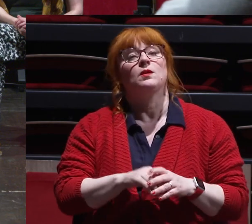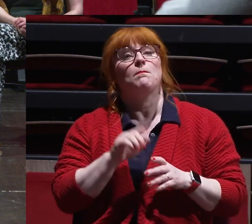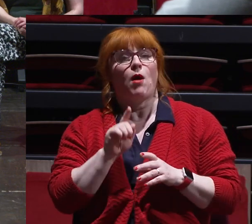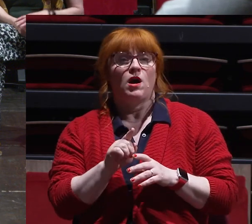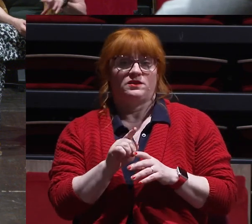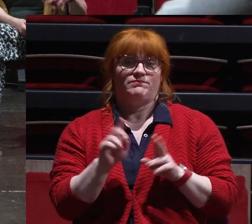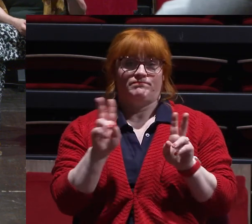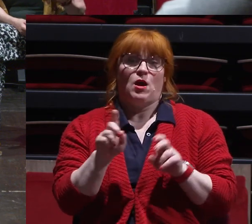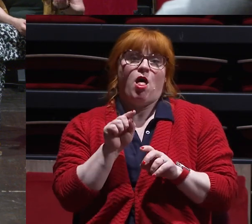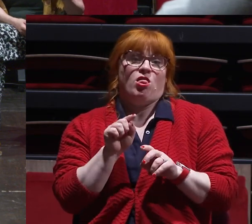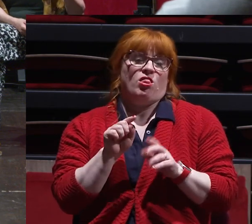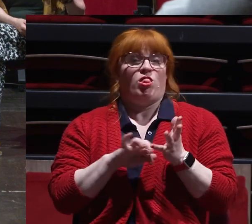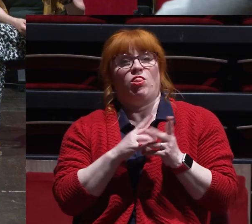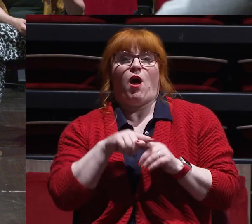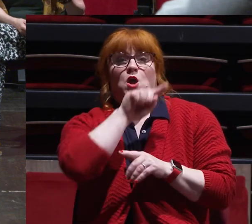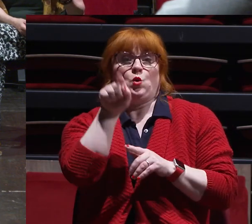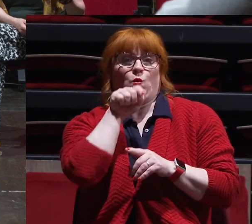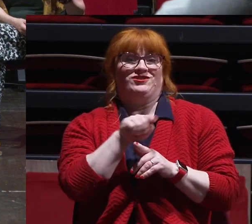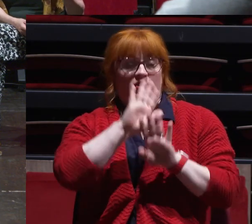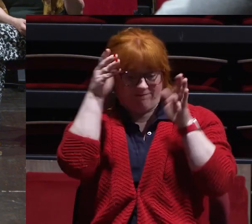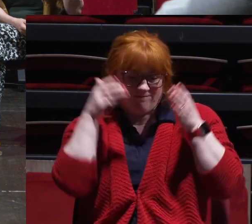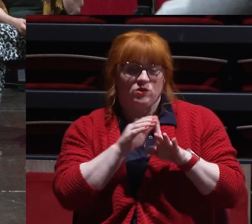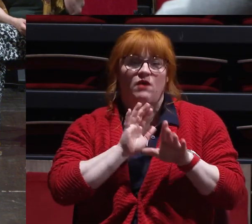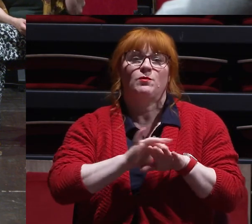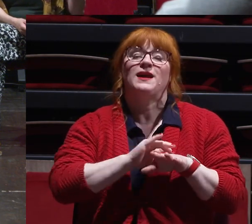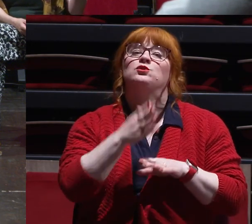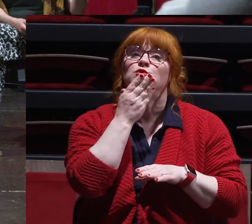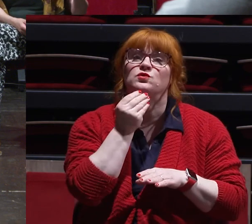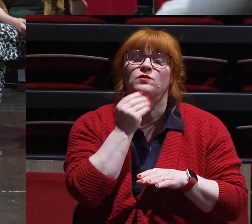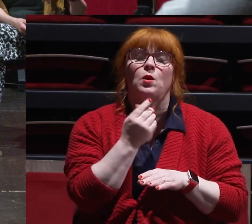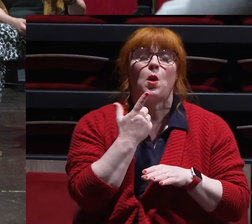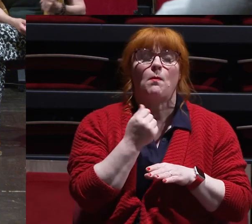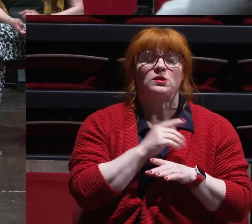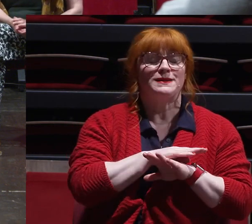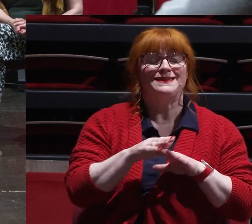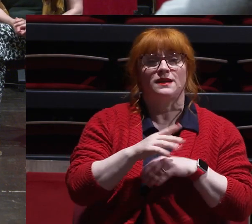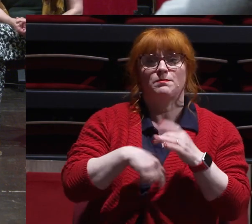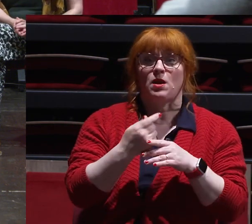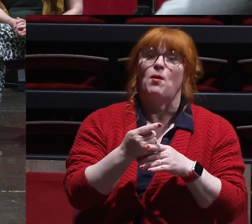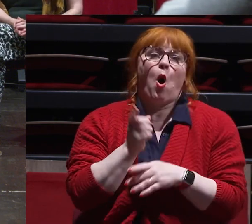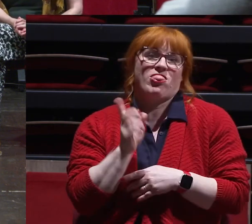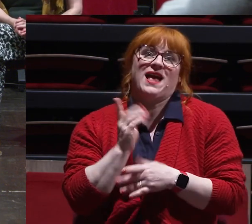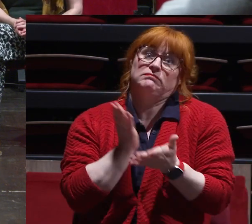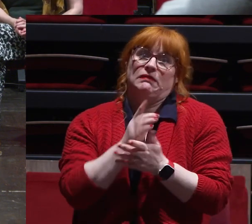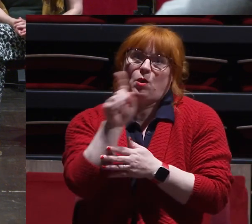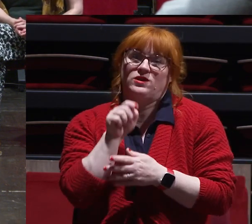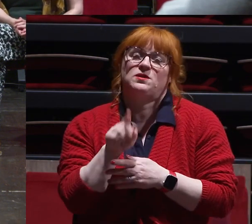But I think a question is useful, even if it doesn't end up being the question, because it does help anchor